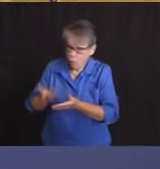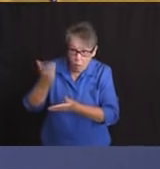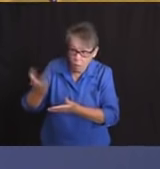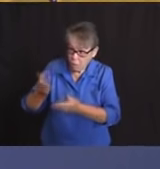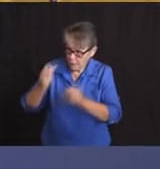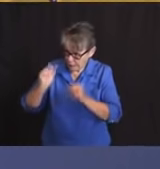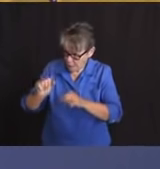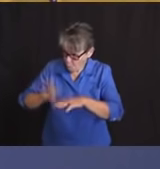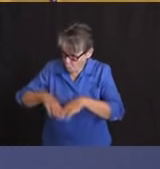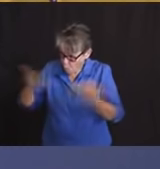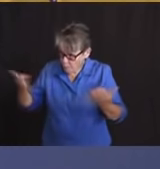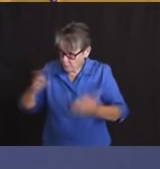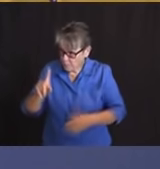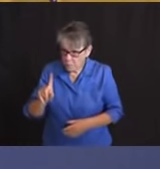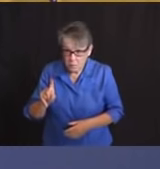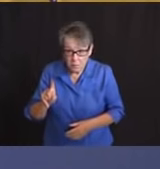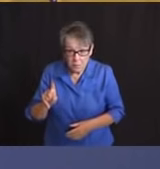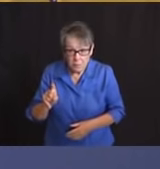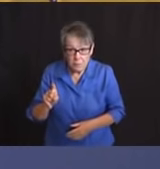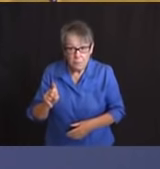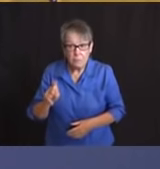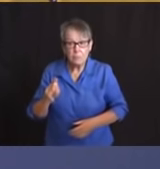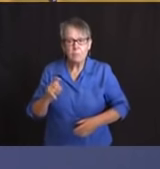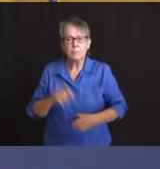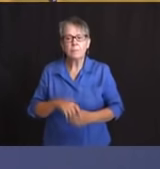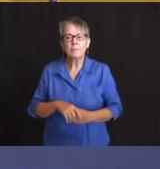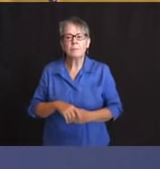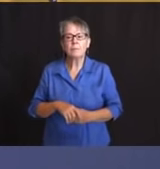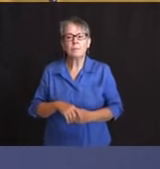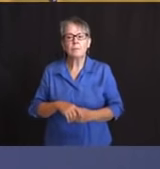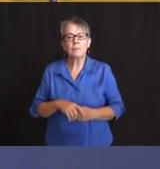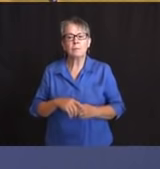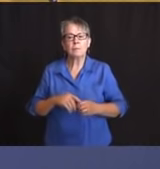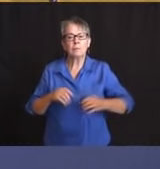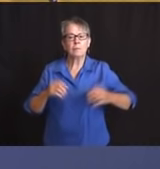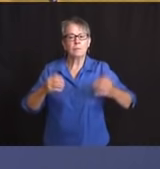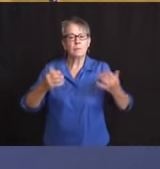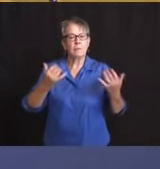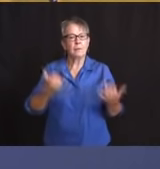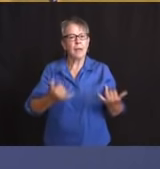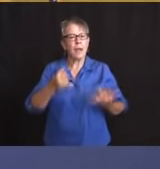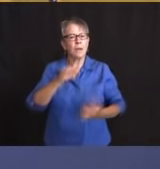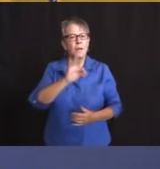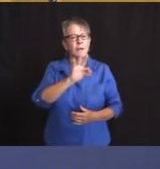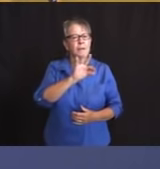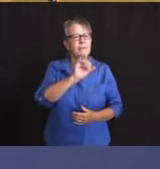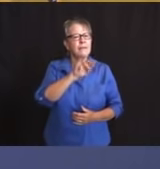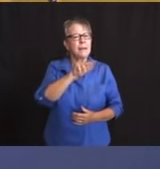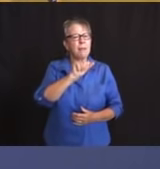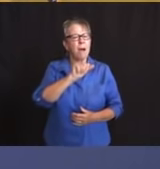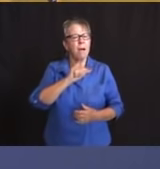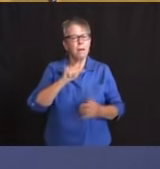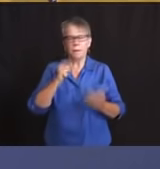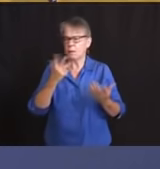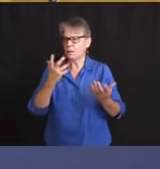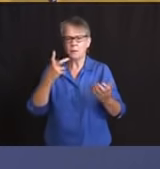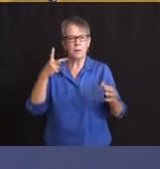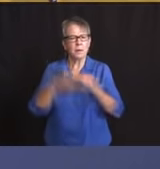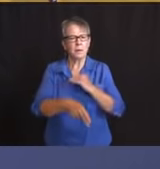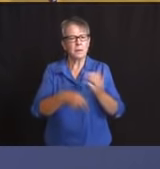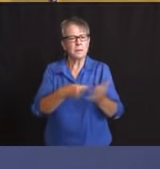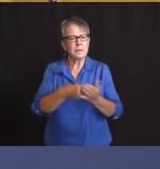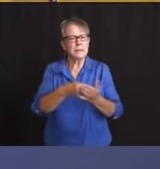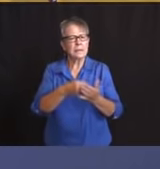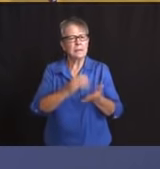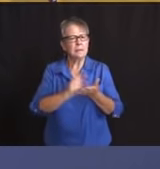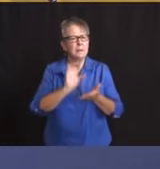related supplies to schools on September 15th. What bearing do you think that will have on district reopening plans based on the plans that have already come in? And